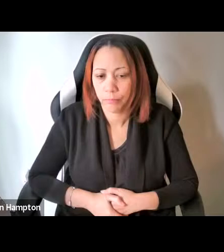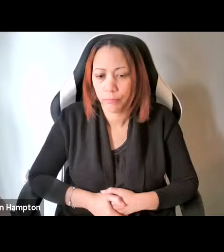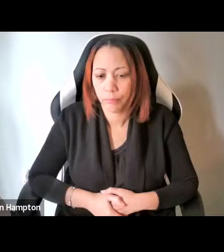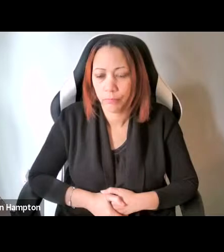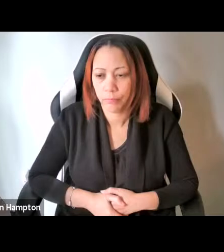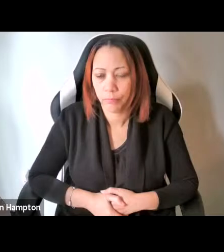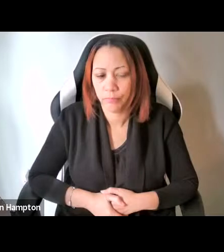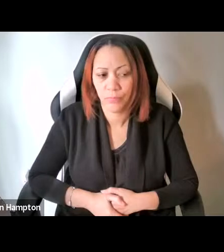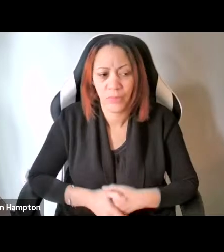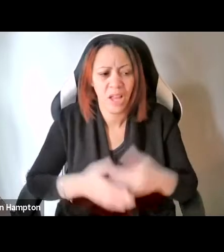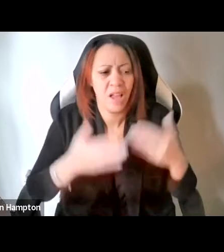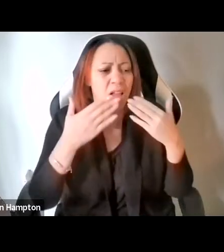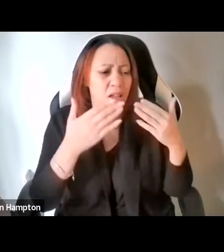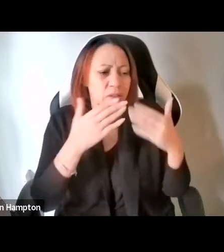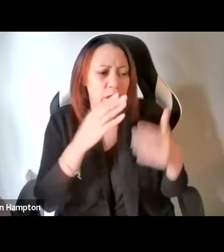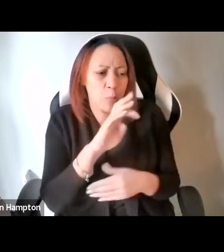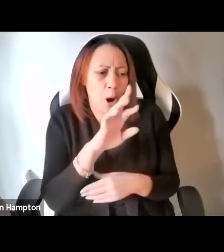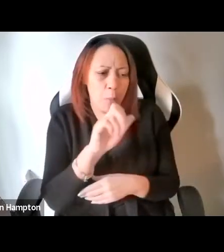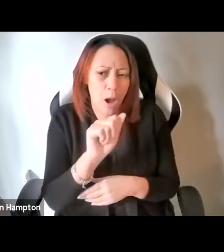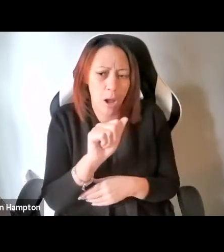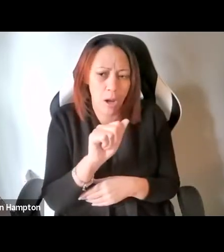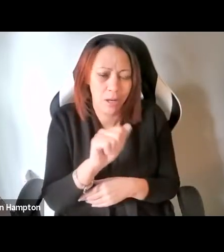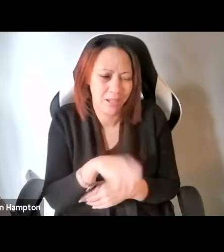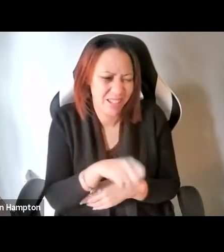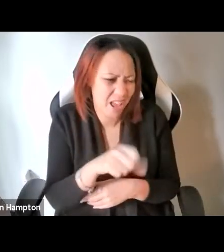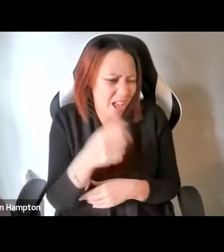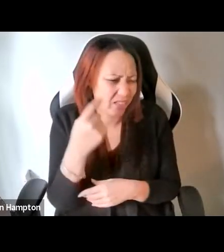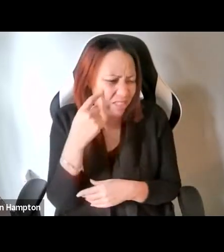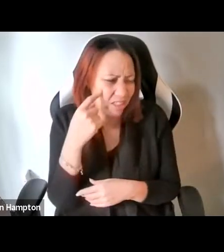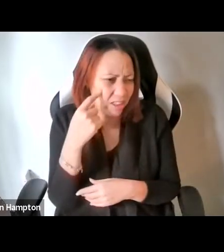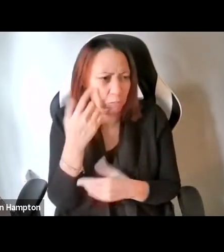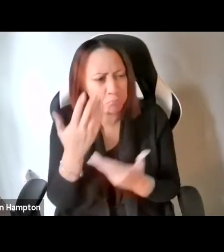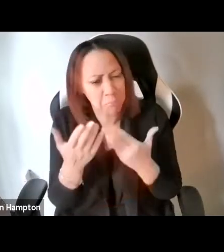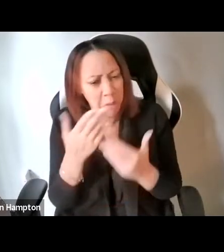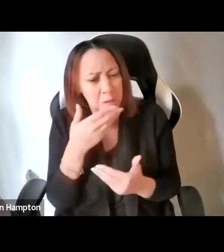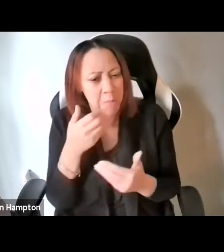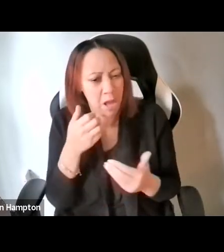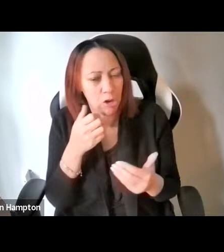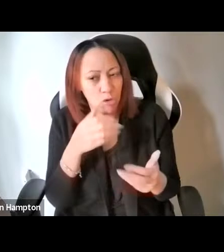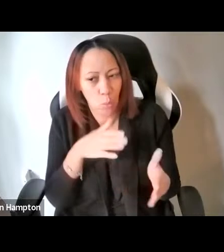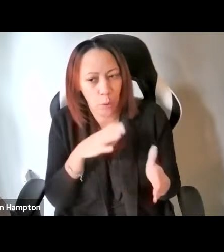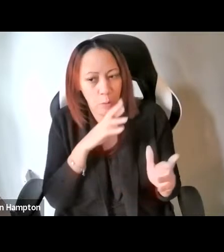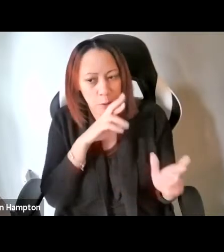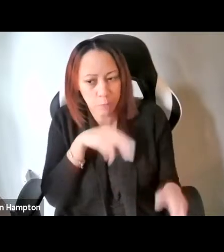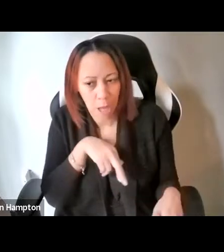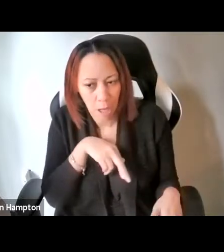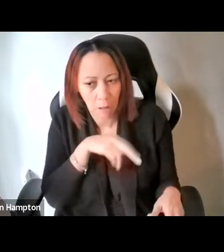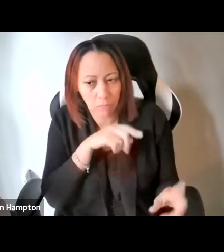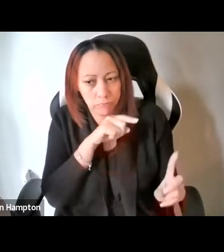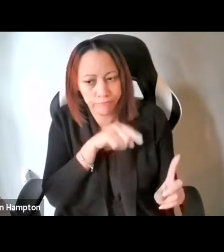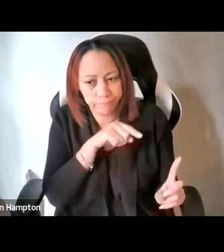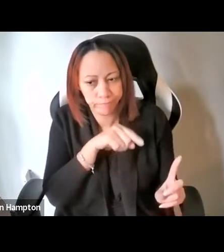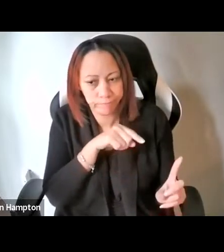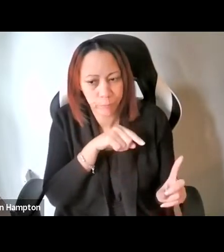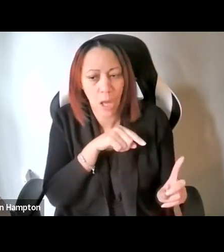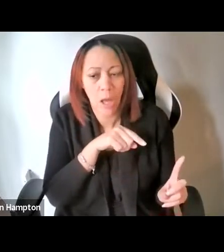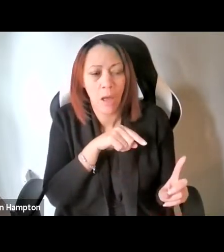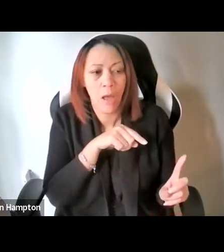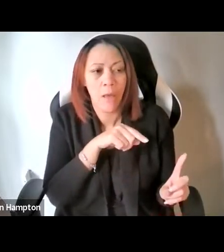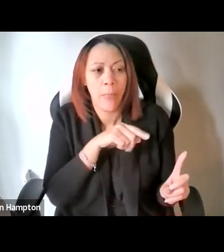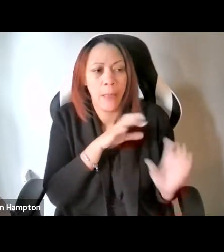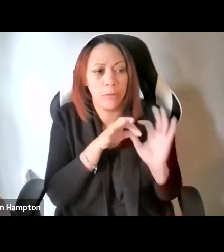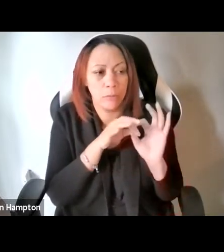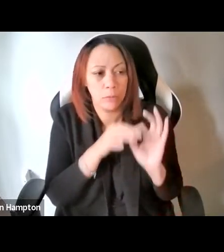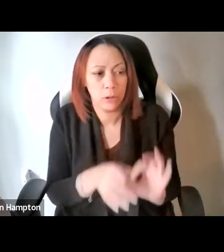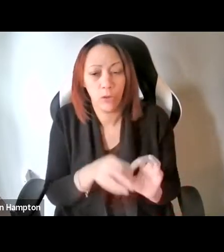Thanks, Barbara. Yeah, I think that the best way I can respond to that point relative to the tool